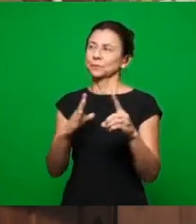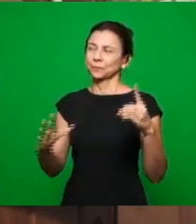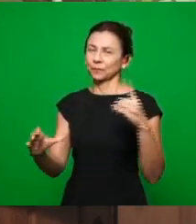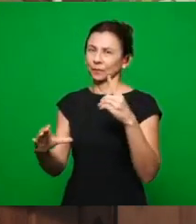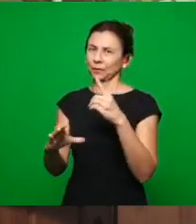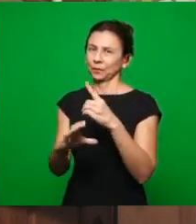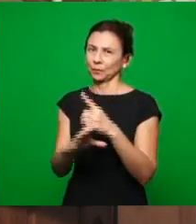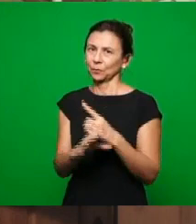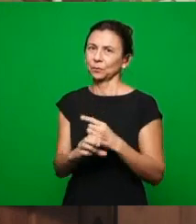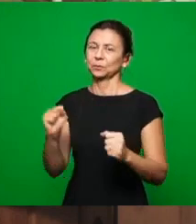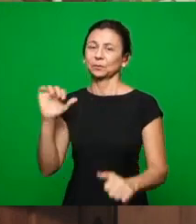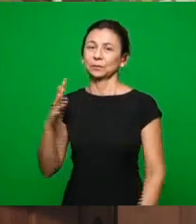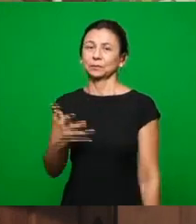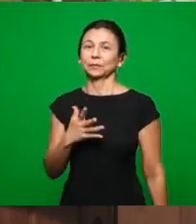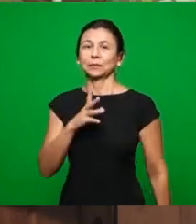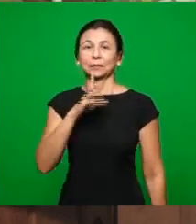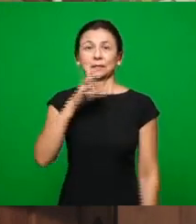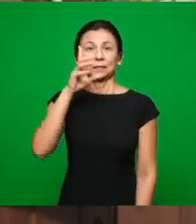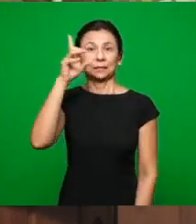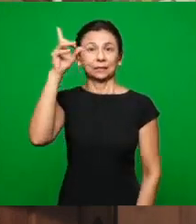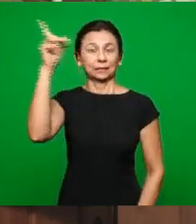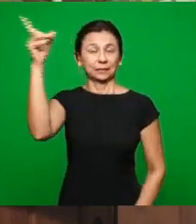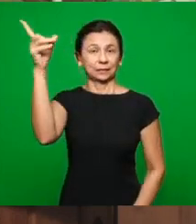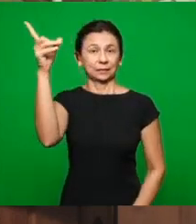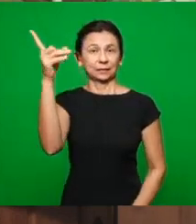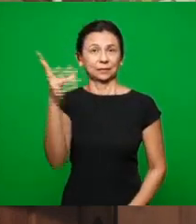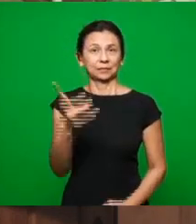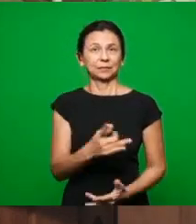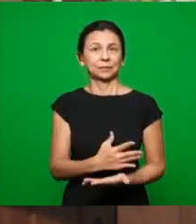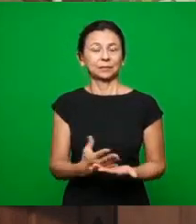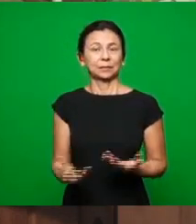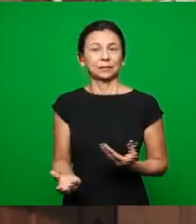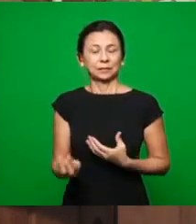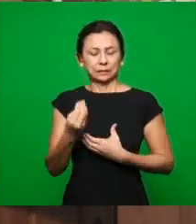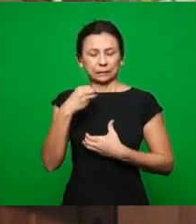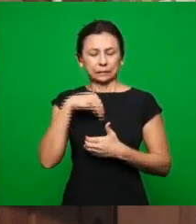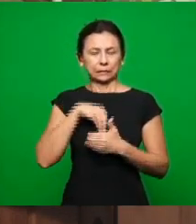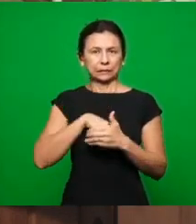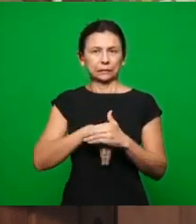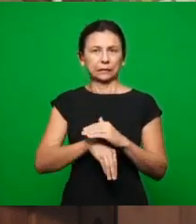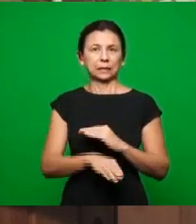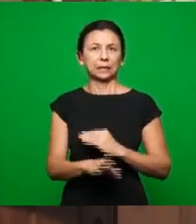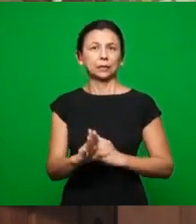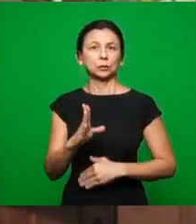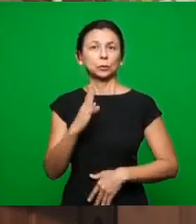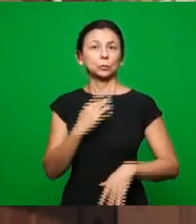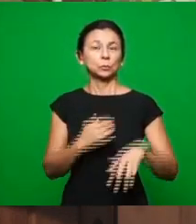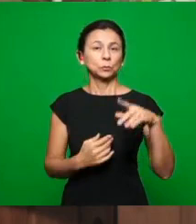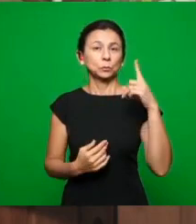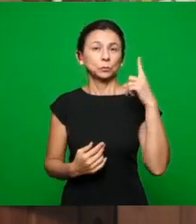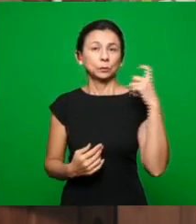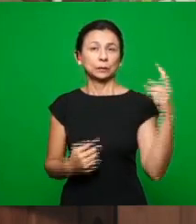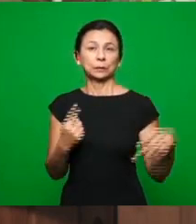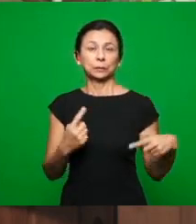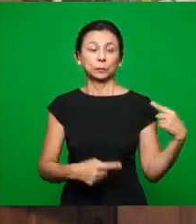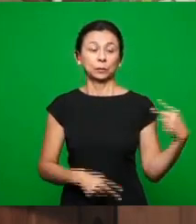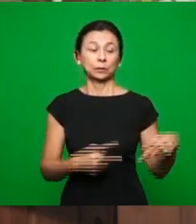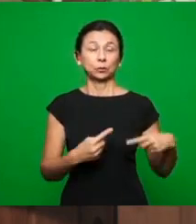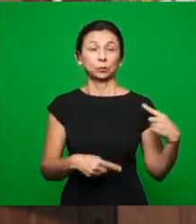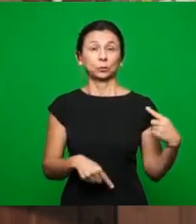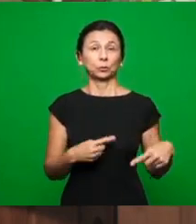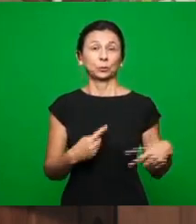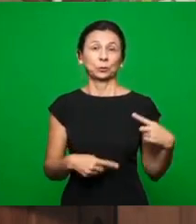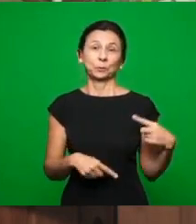the services change in the way they adore the Lord, because it introduced inside of it the